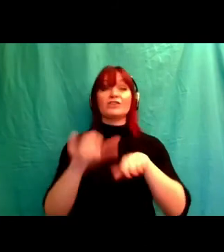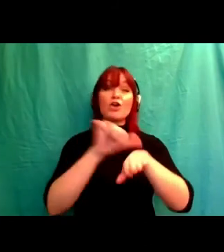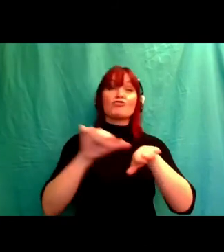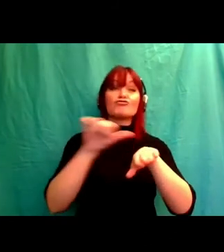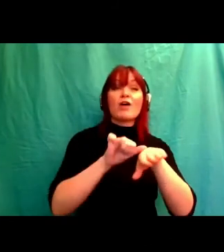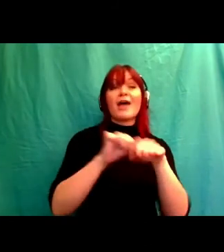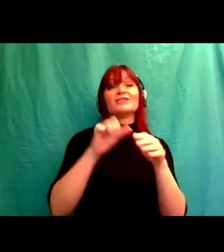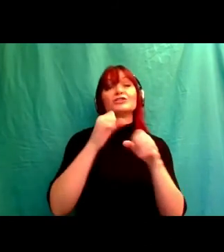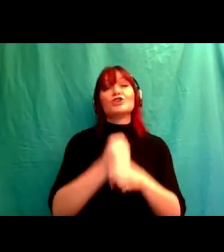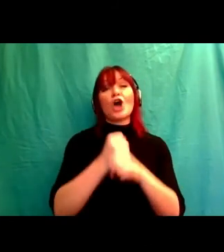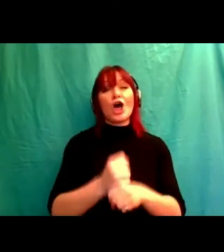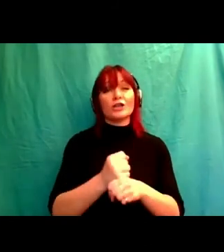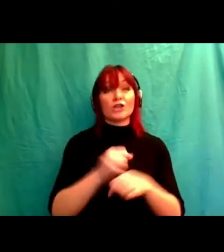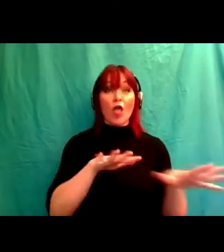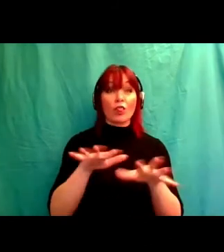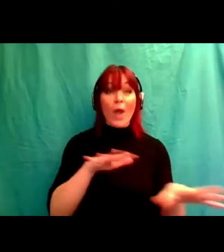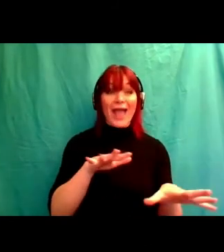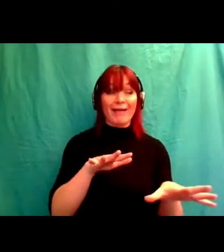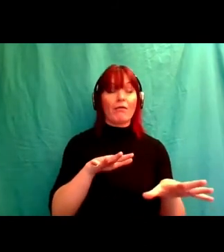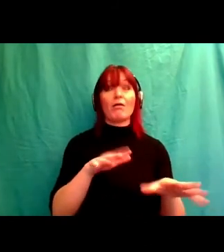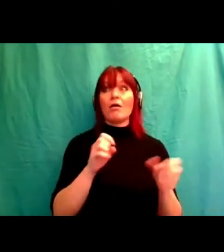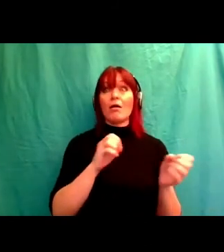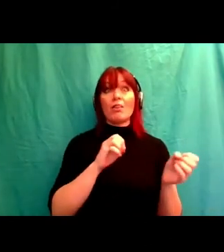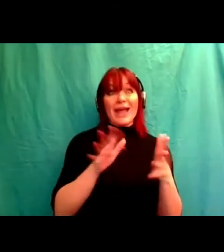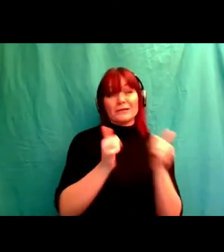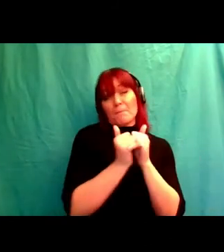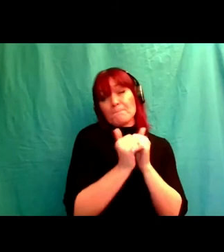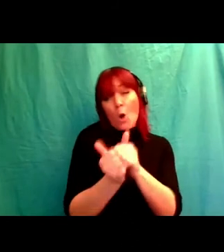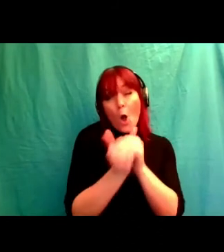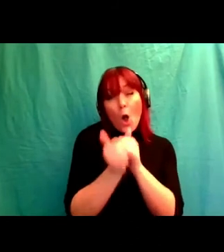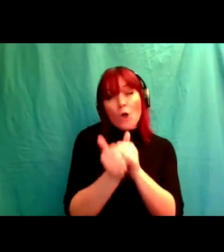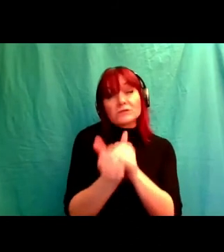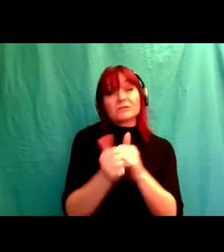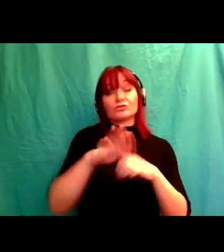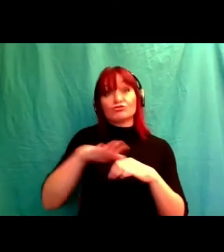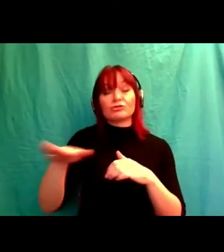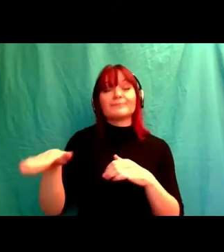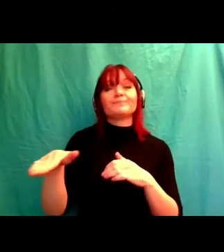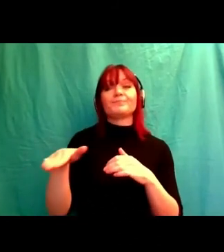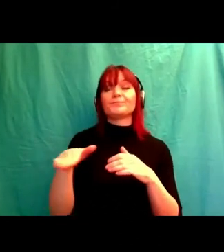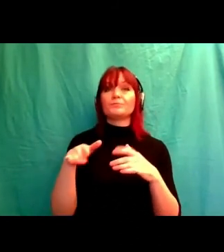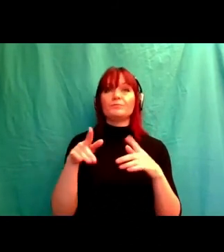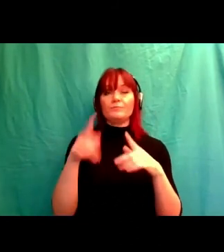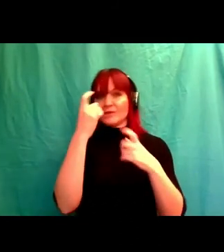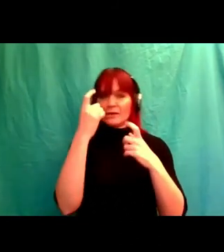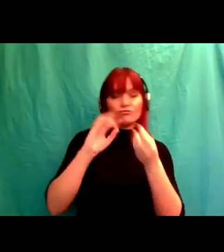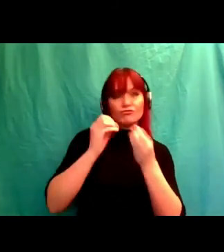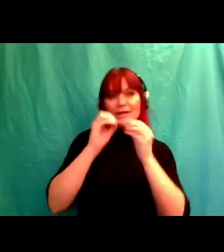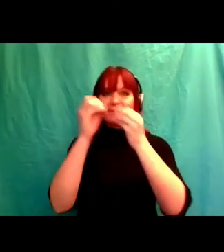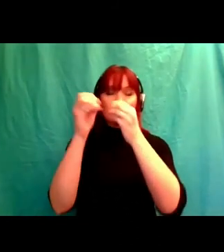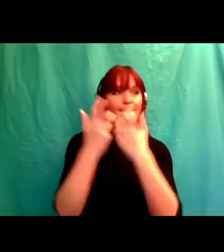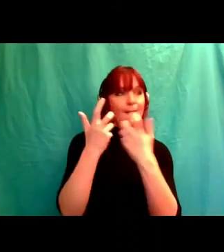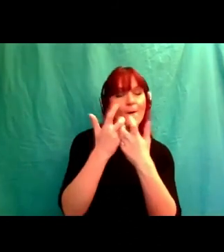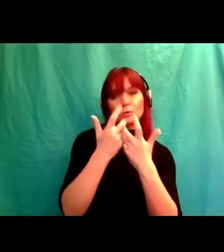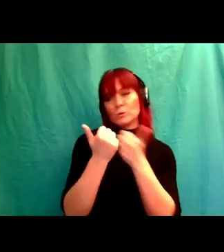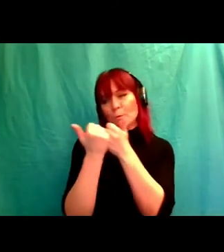of children's mental health support, in then thinking really creatively over where that support could be offered.